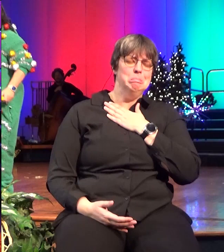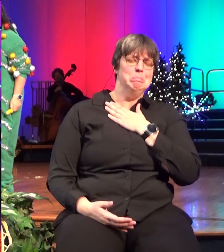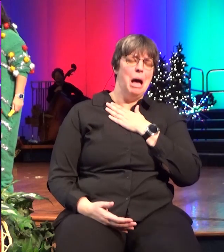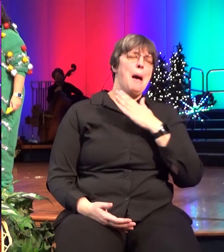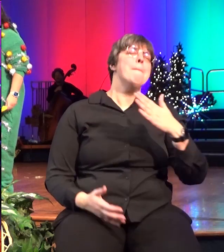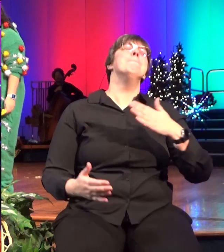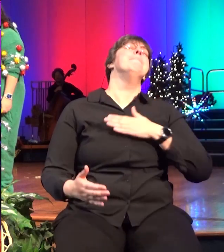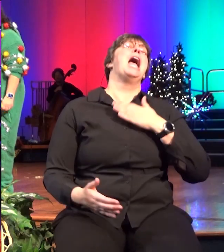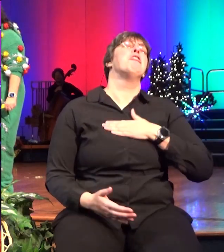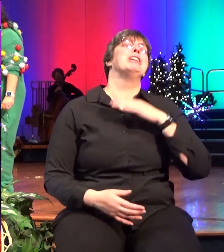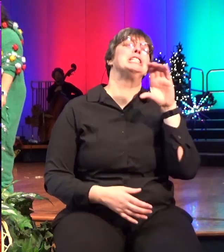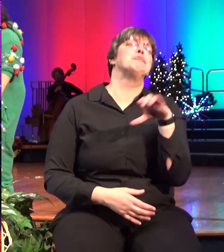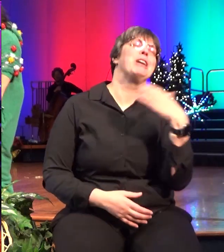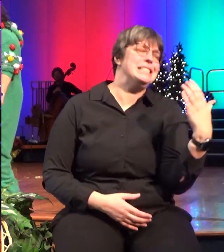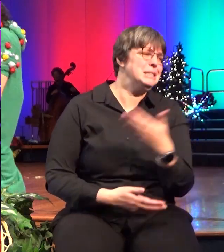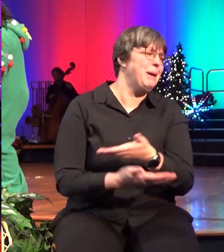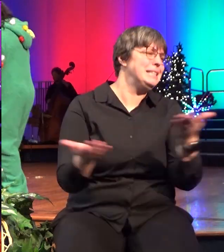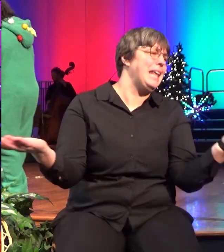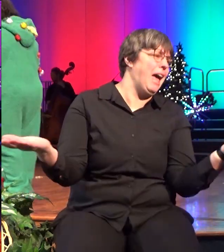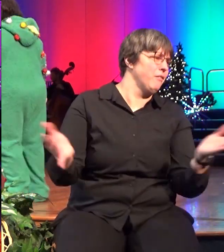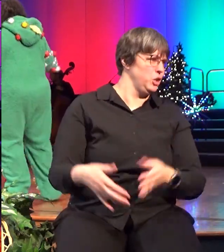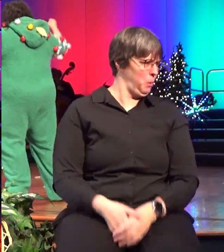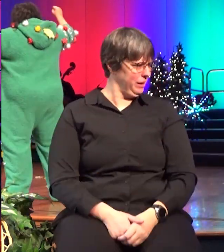Merry Christmas, everyone!